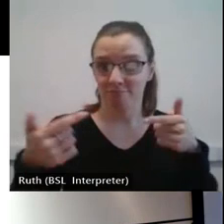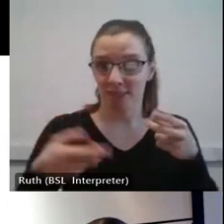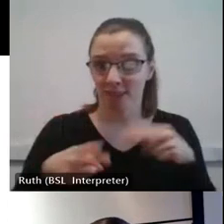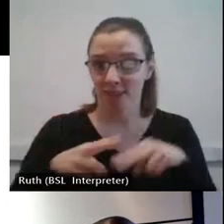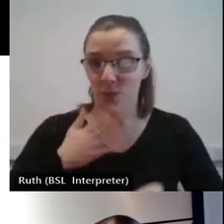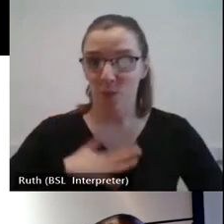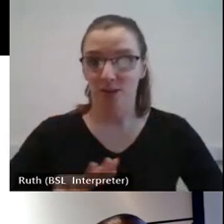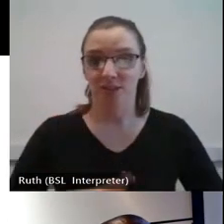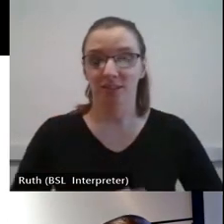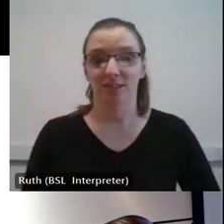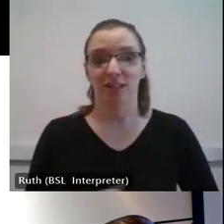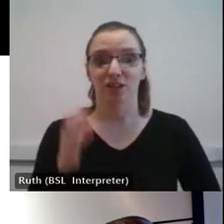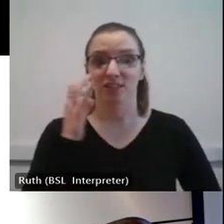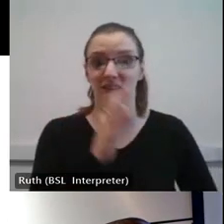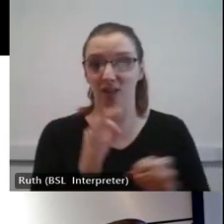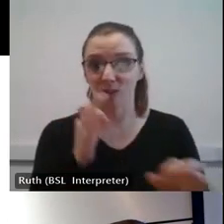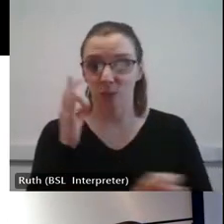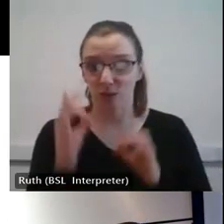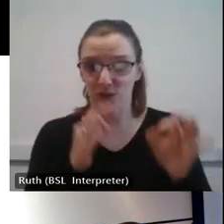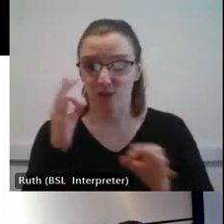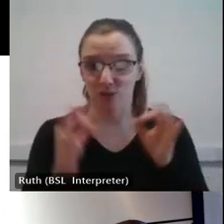and ask a question.